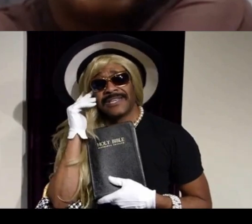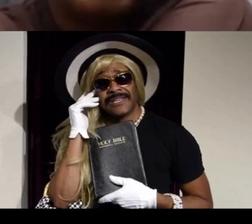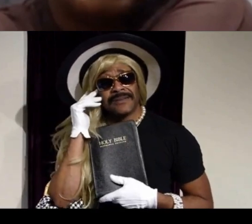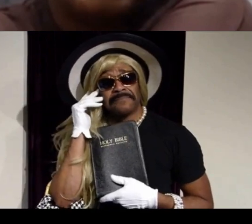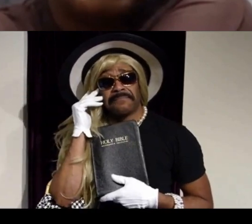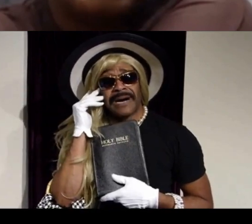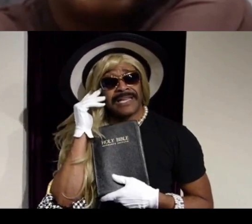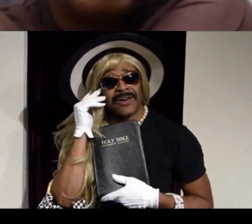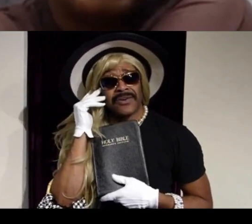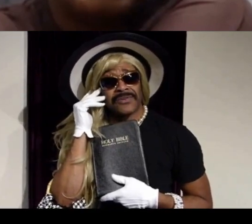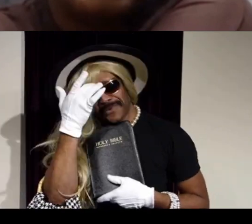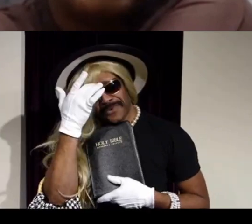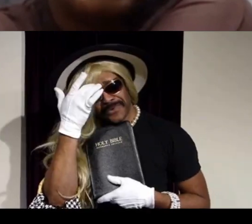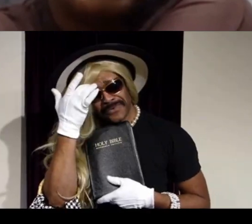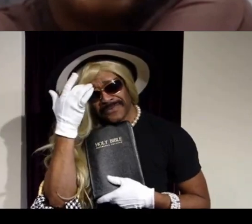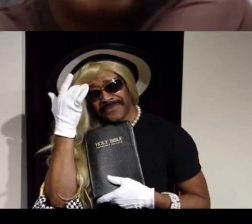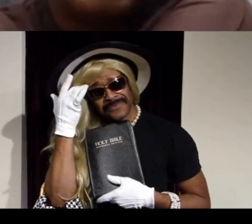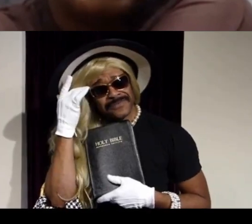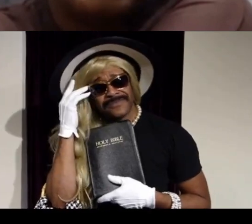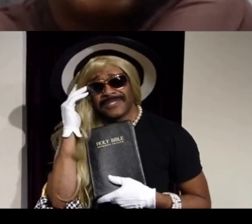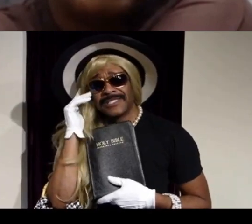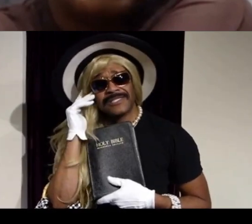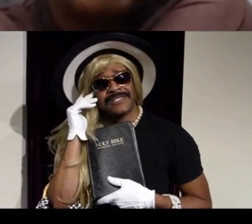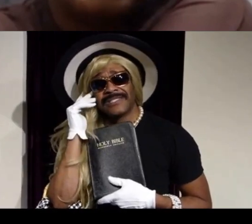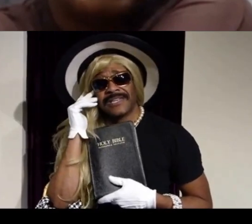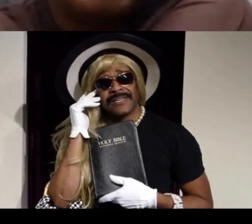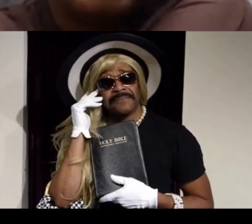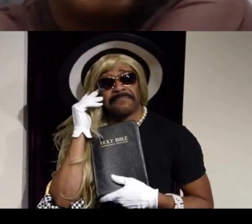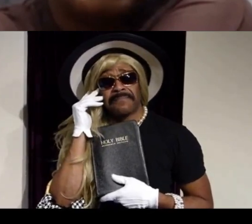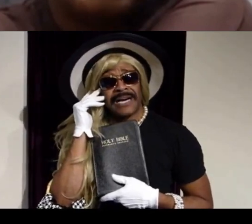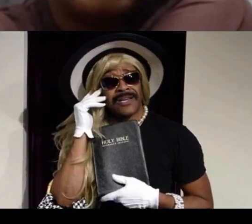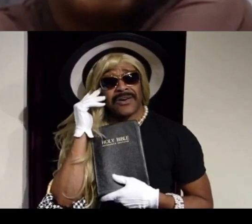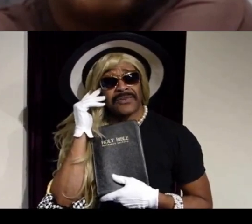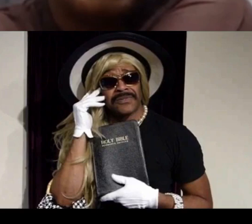I'm confused. We know you need to view. It's the end of the month. Yep.